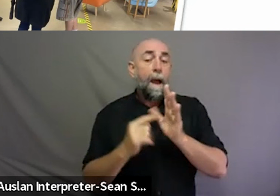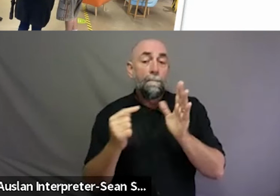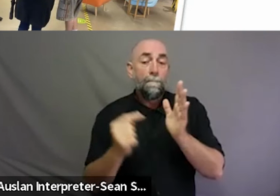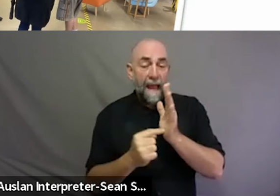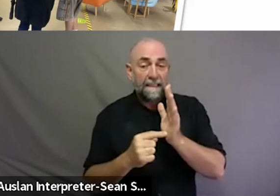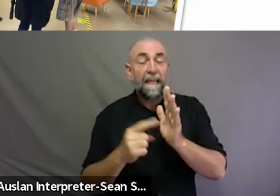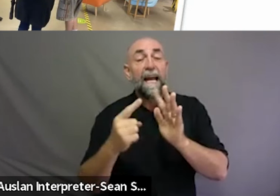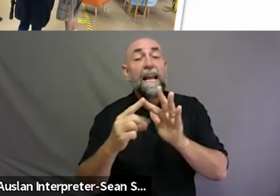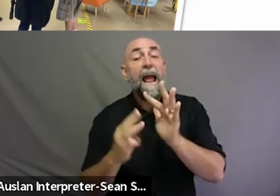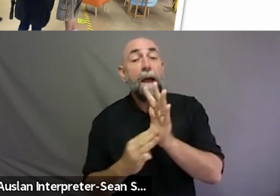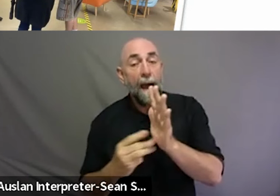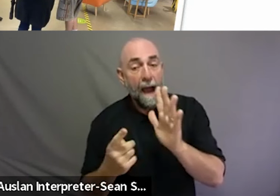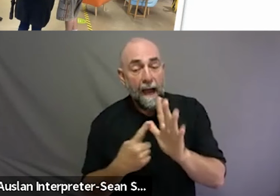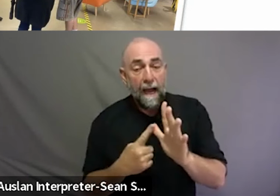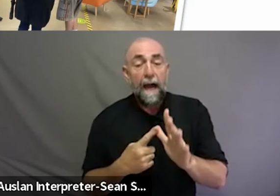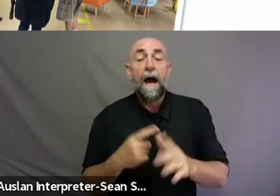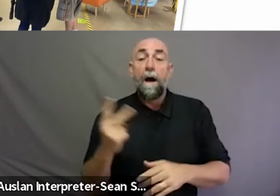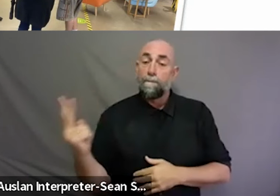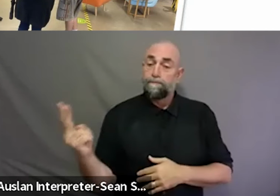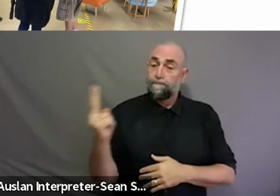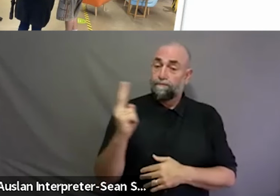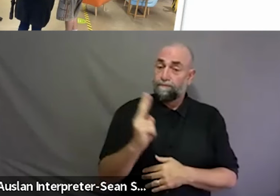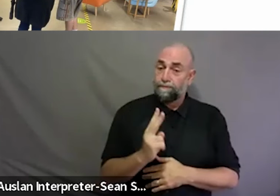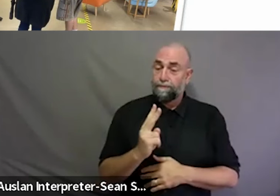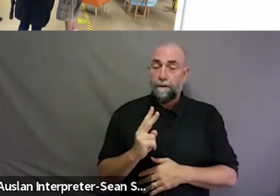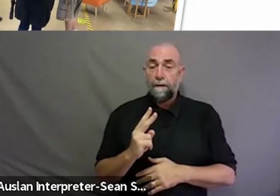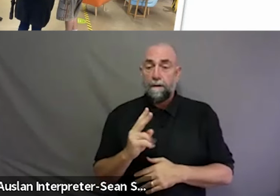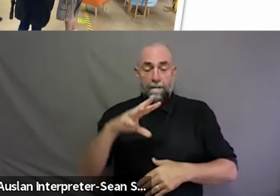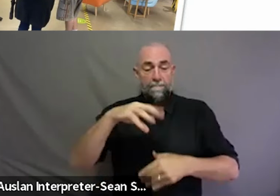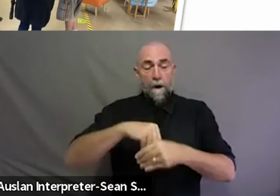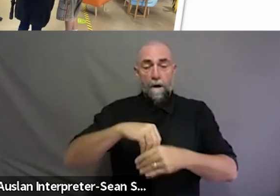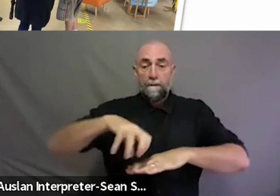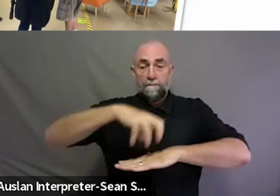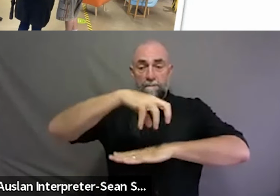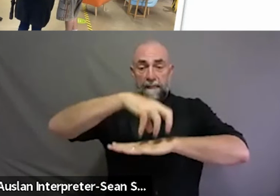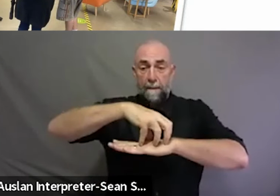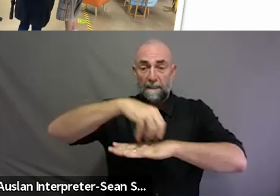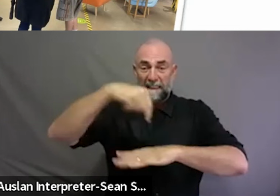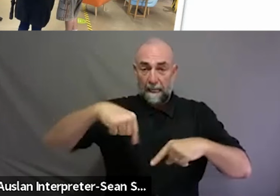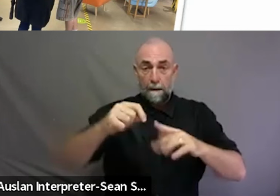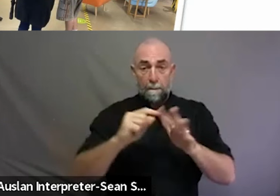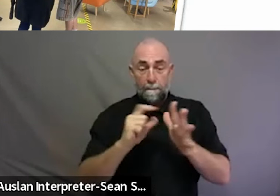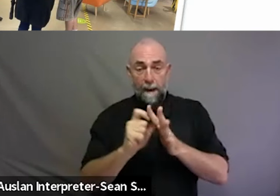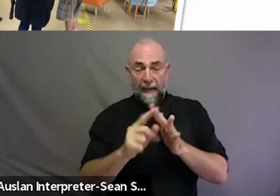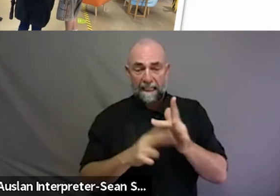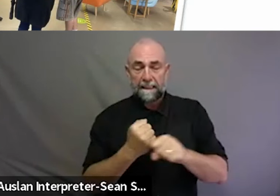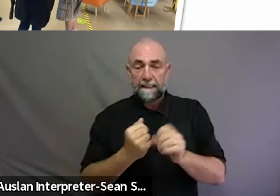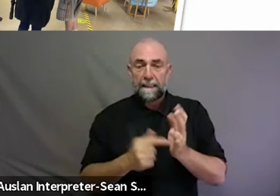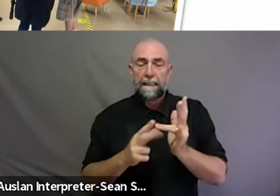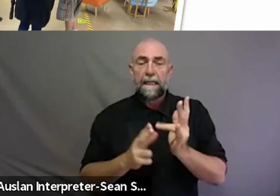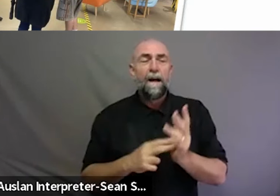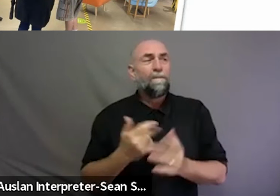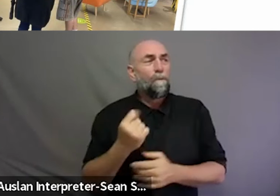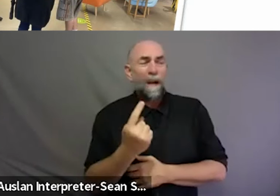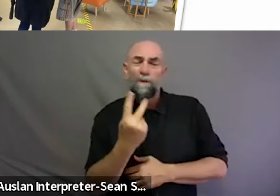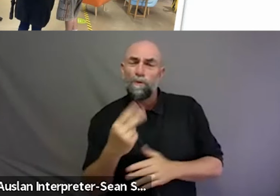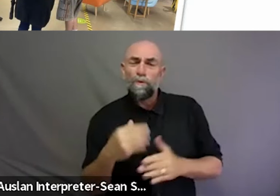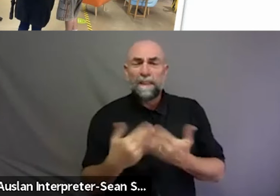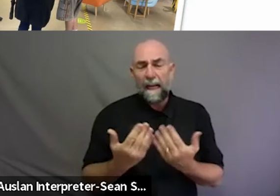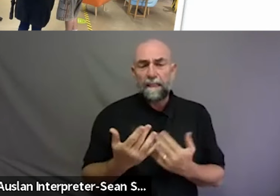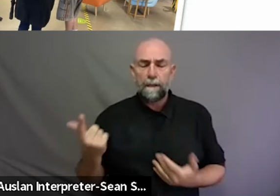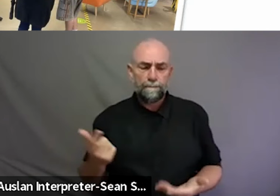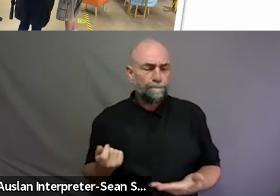Emma came to our Paddington campus to do an assessment. They did this over a couple of days and looked at what was